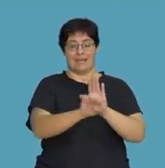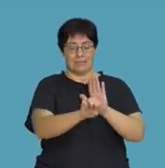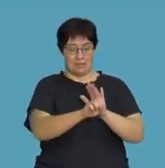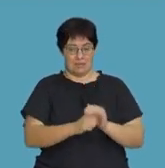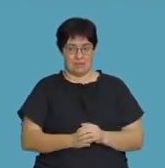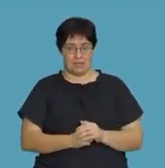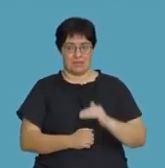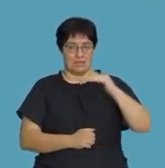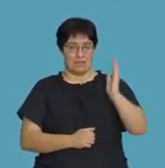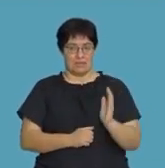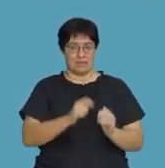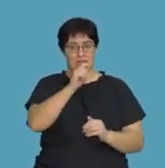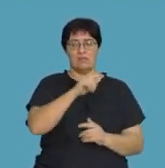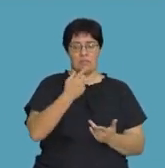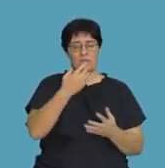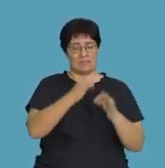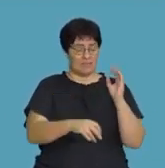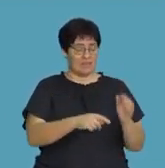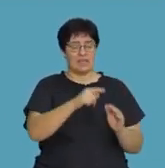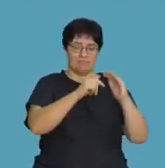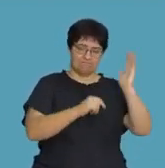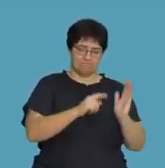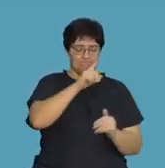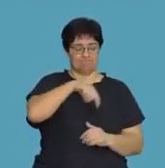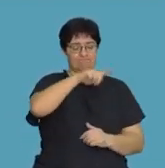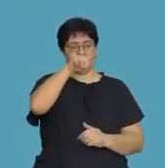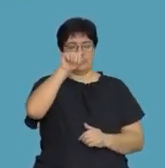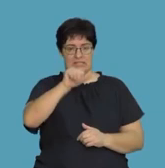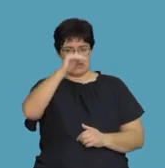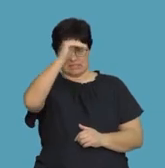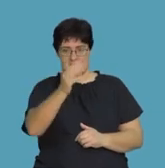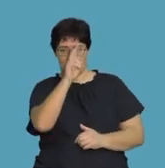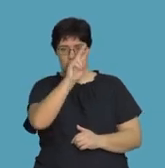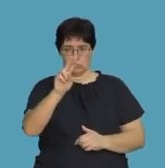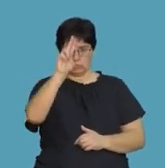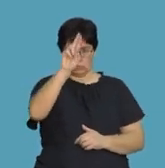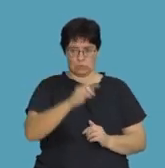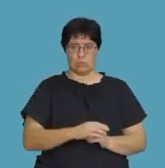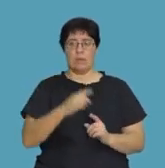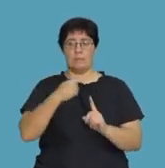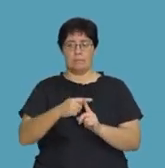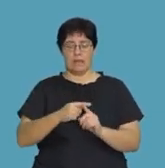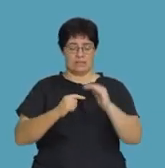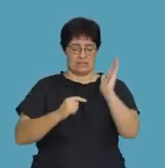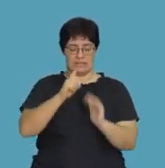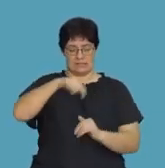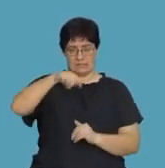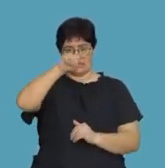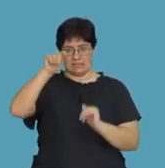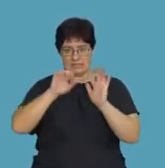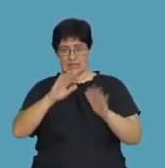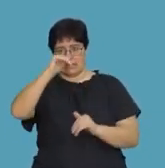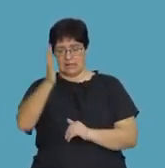Another example that I have here is it says simplify the following. So I have the 2 outside there, right? And I have the